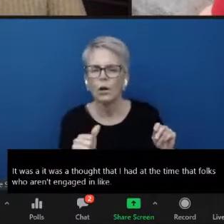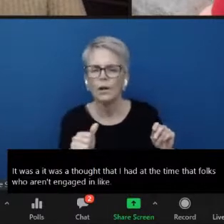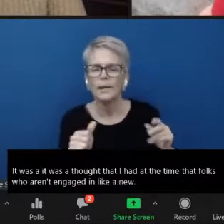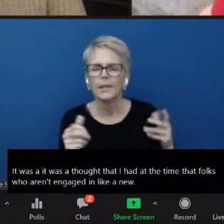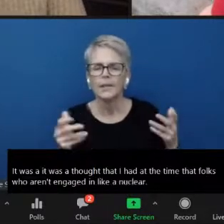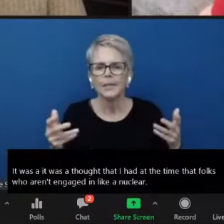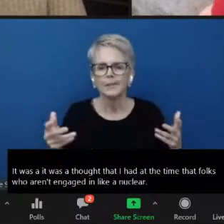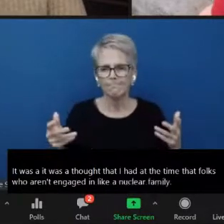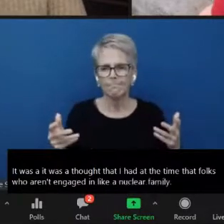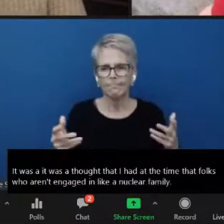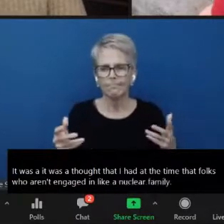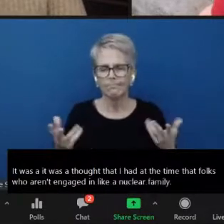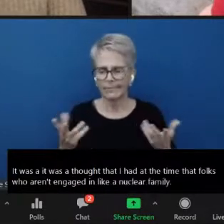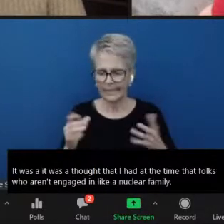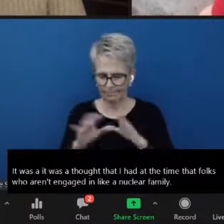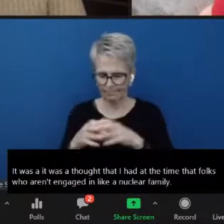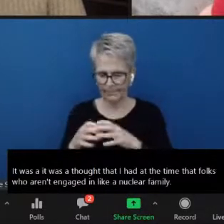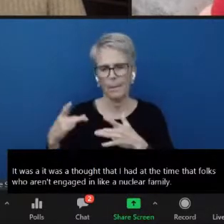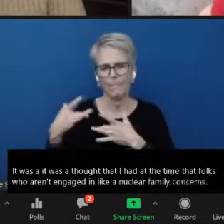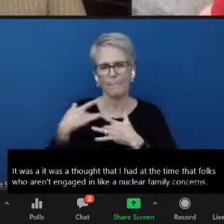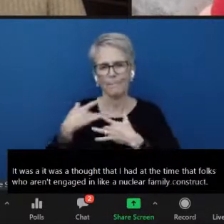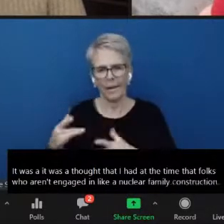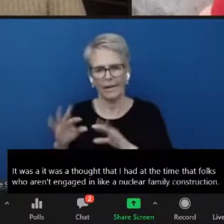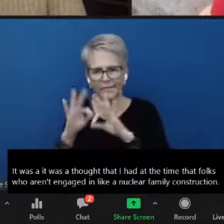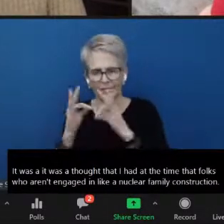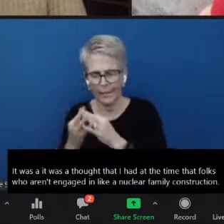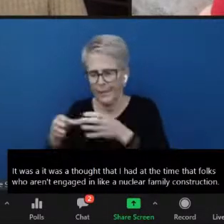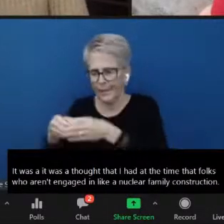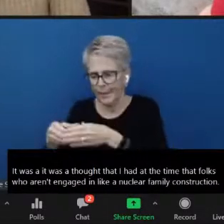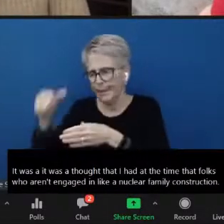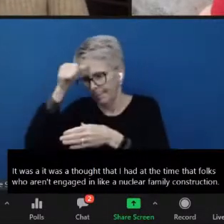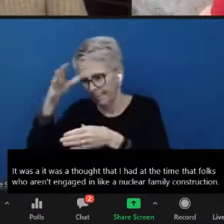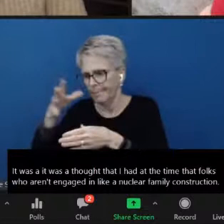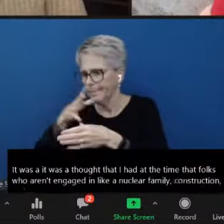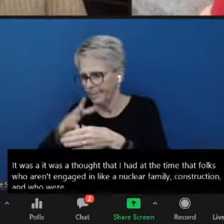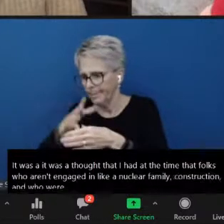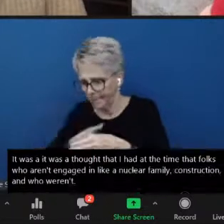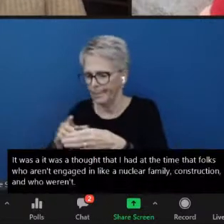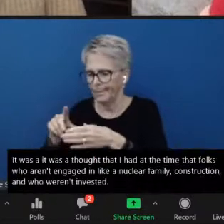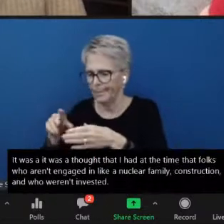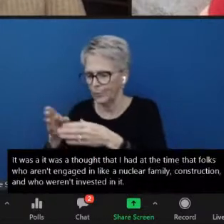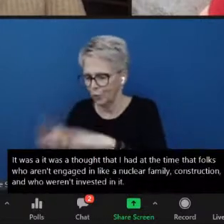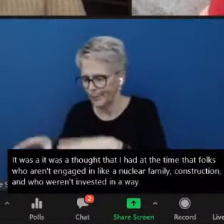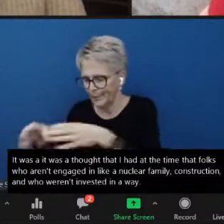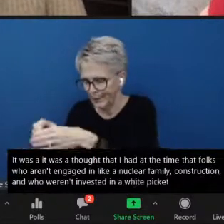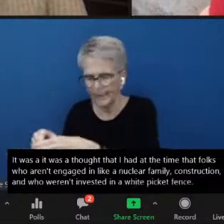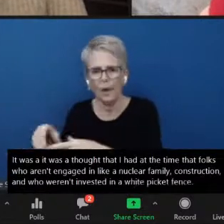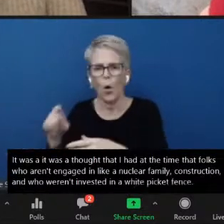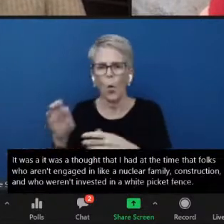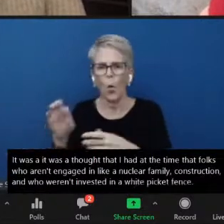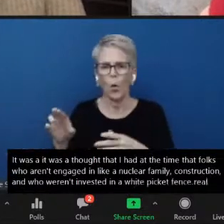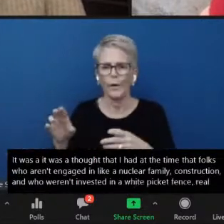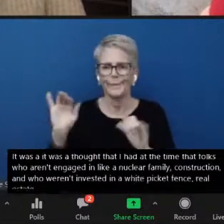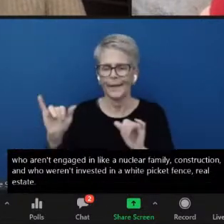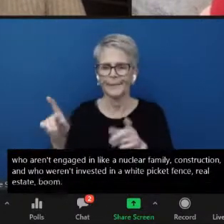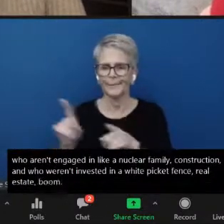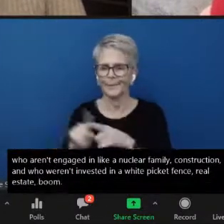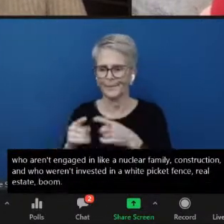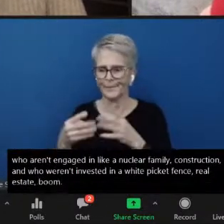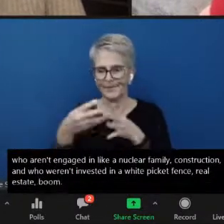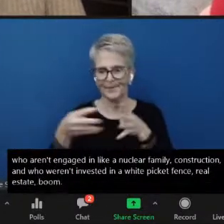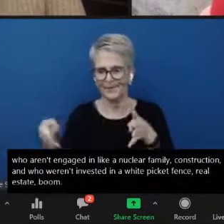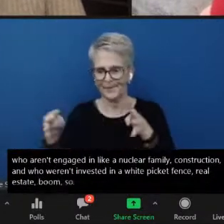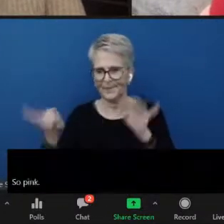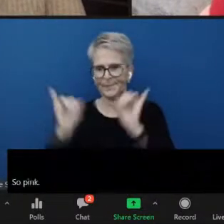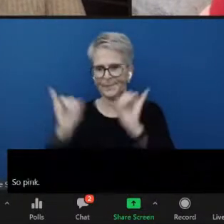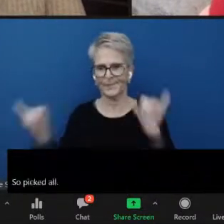like a nuclear family construction and who weren't invested in the white picket fence real estate boom,